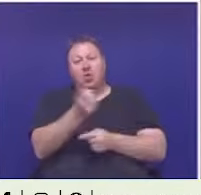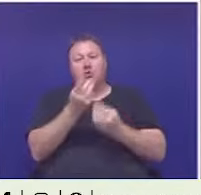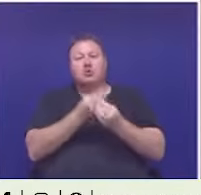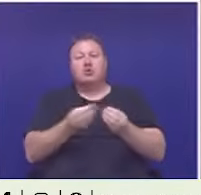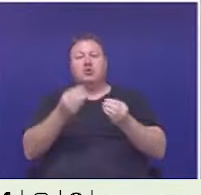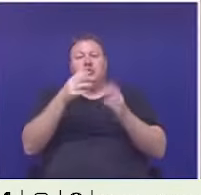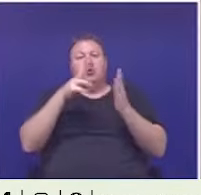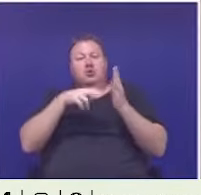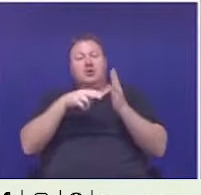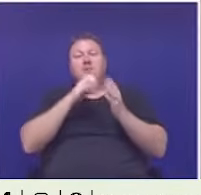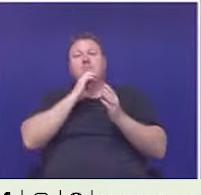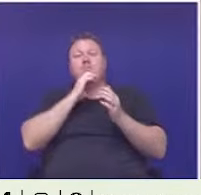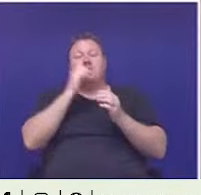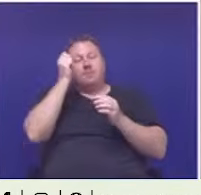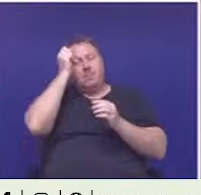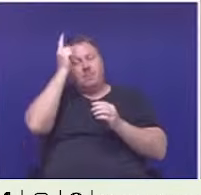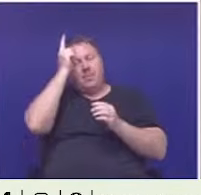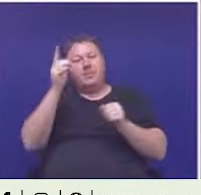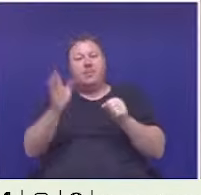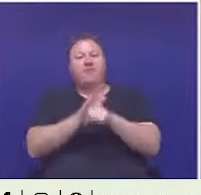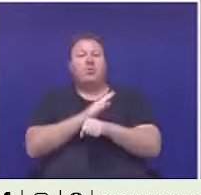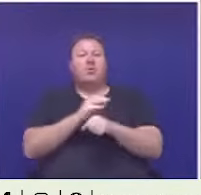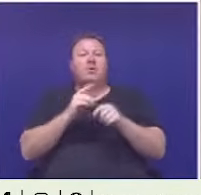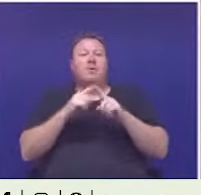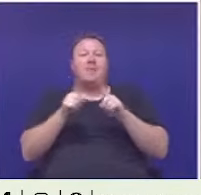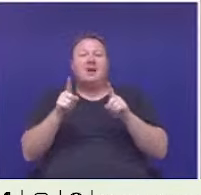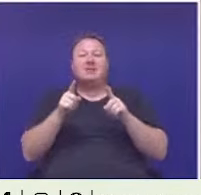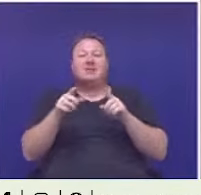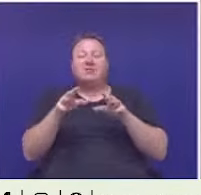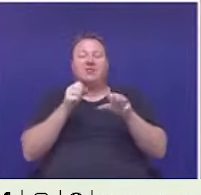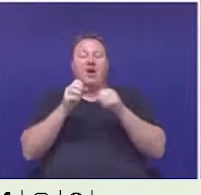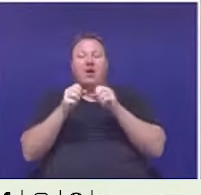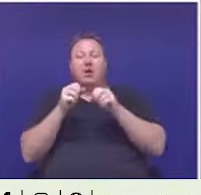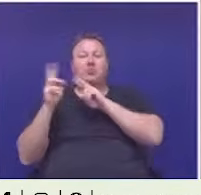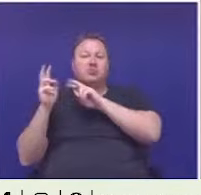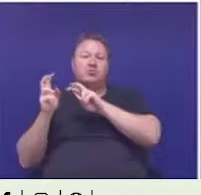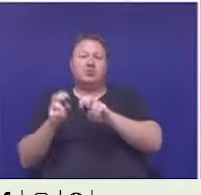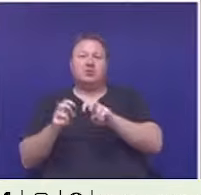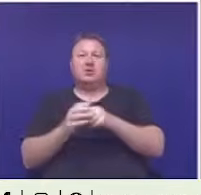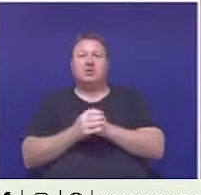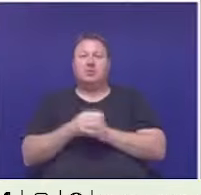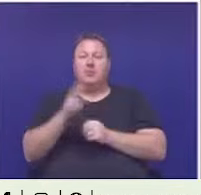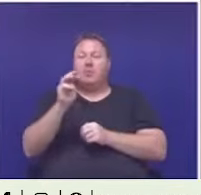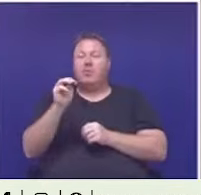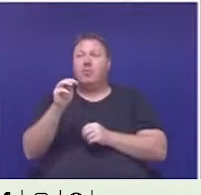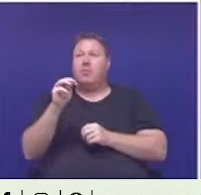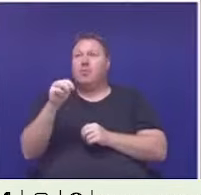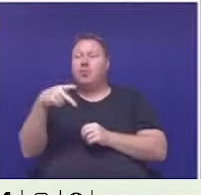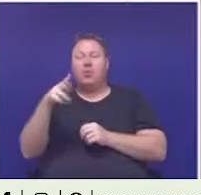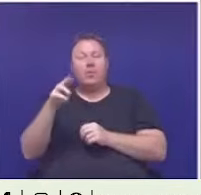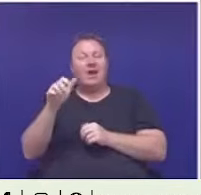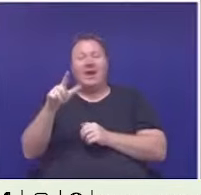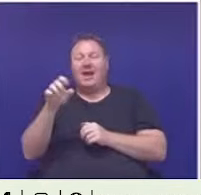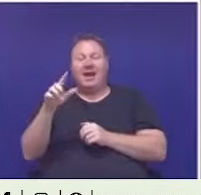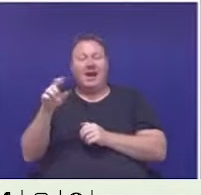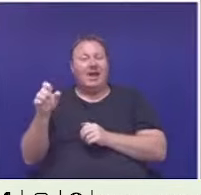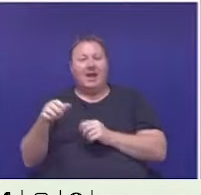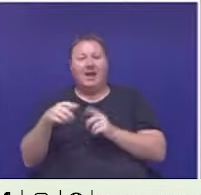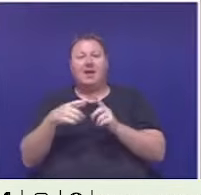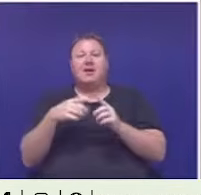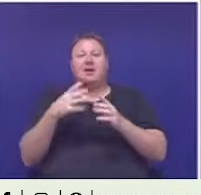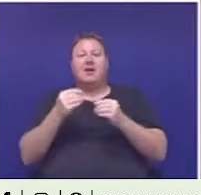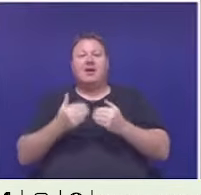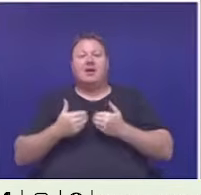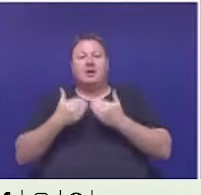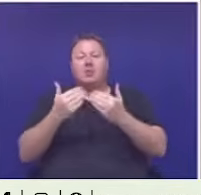meaning. But the other thing is, what we've found with surveys such as Funda Uphumelele and our approach to mother